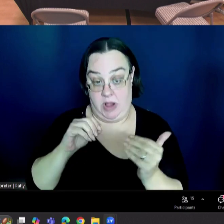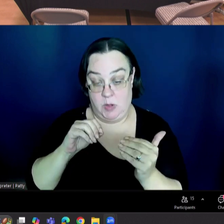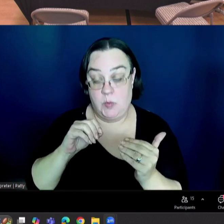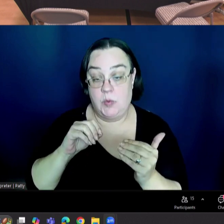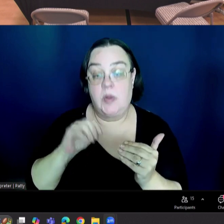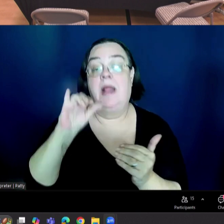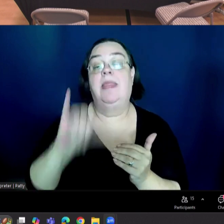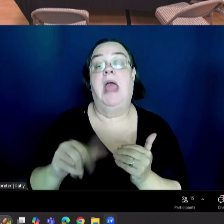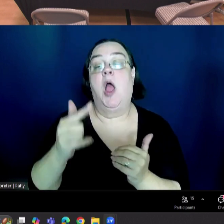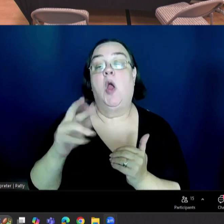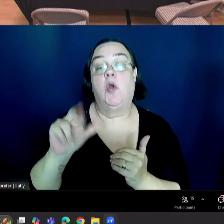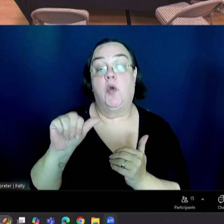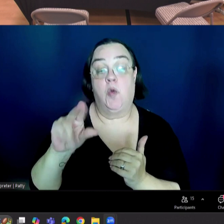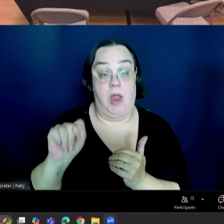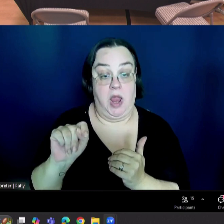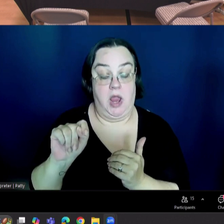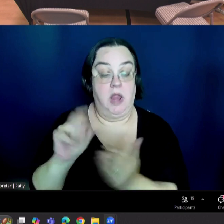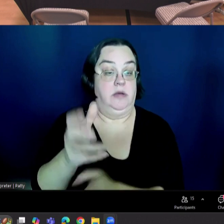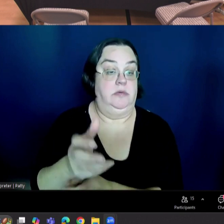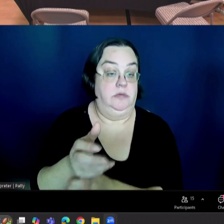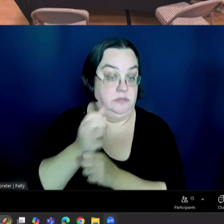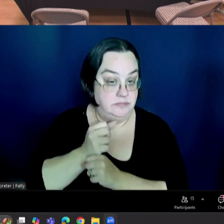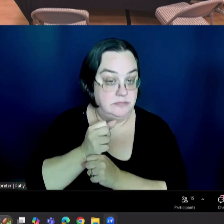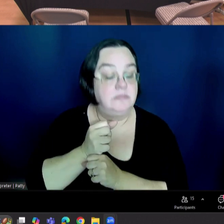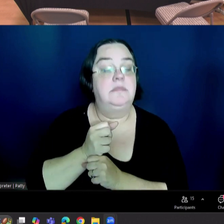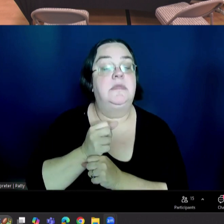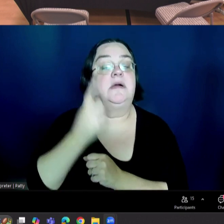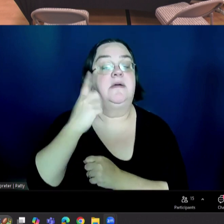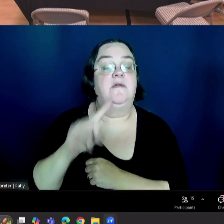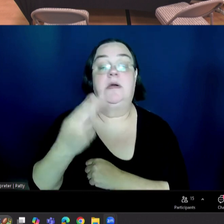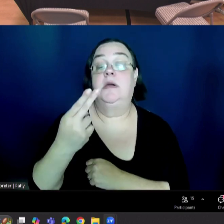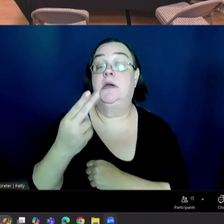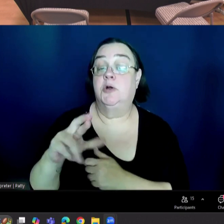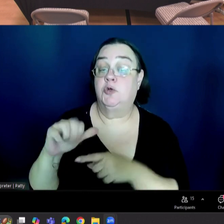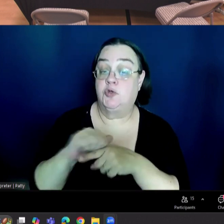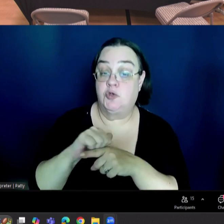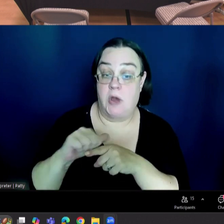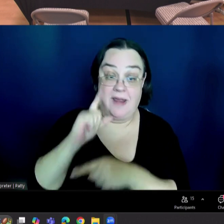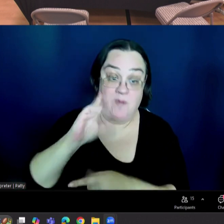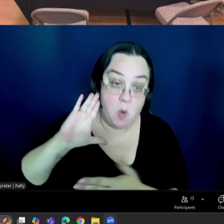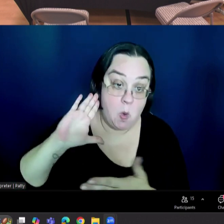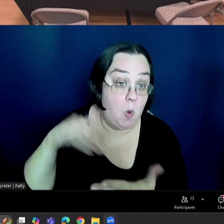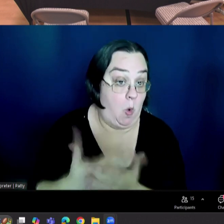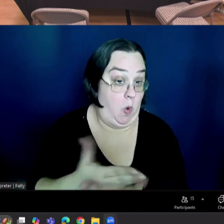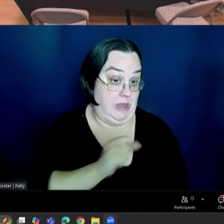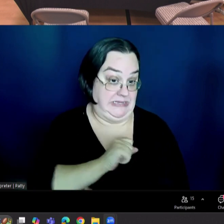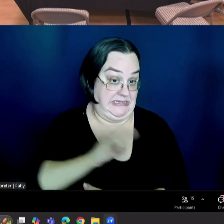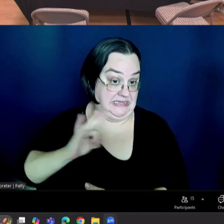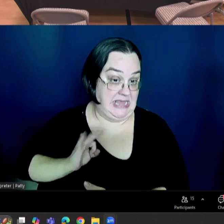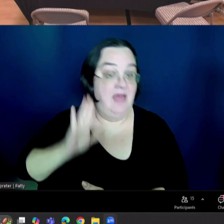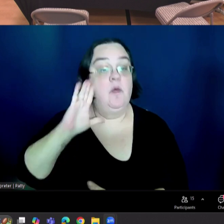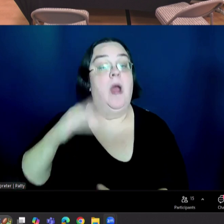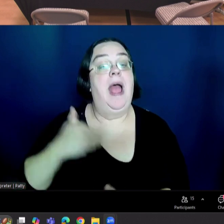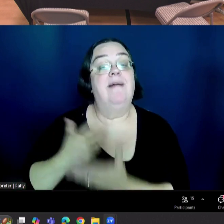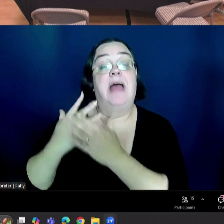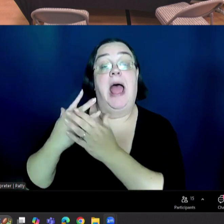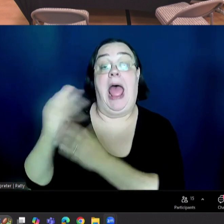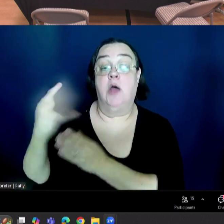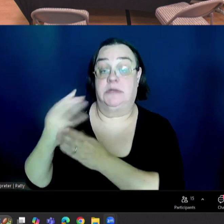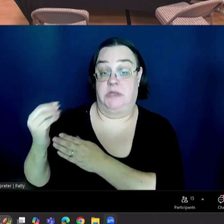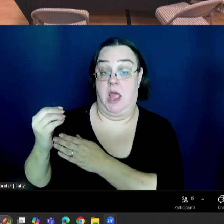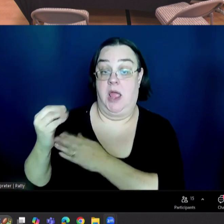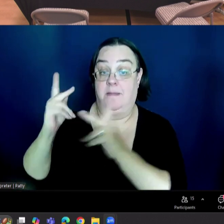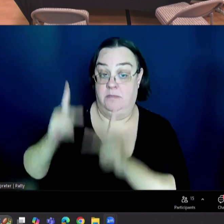$4,700. This grant has been awarded for HR training for all staff. We will have an outside consultant come